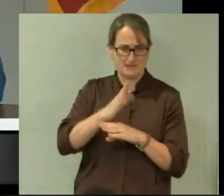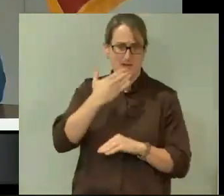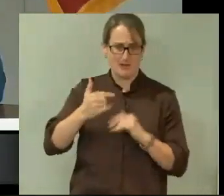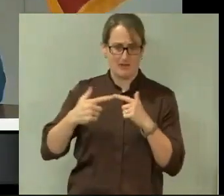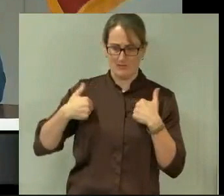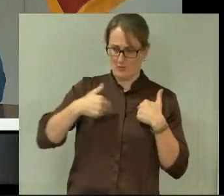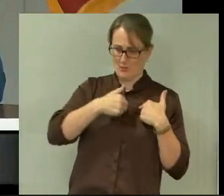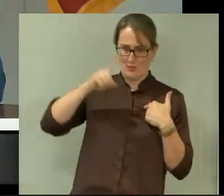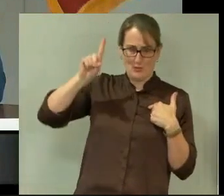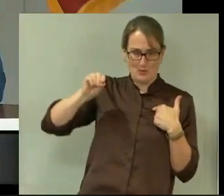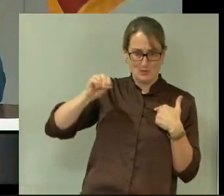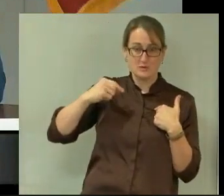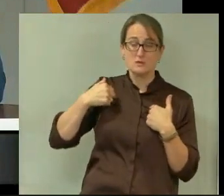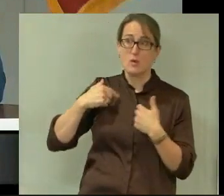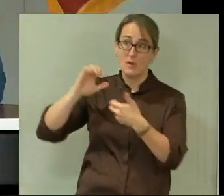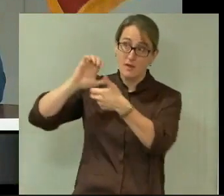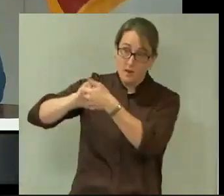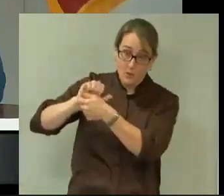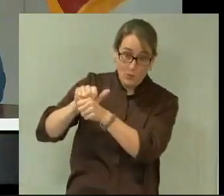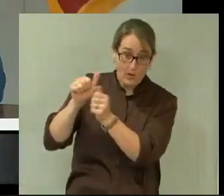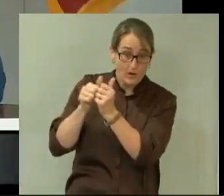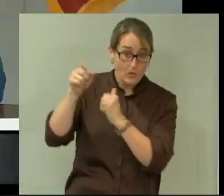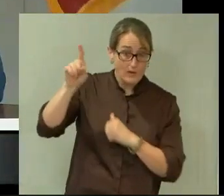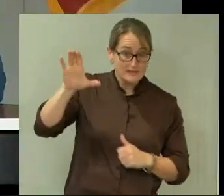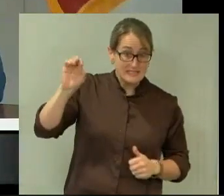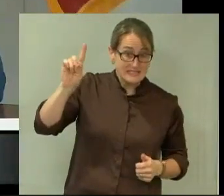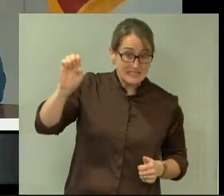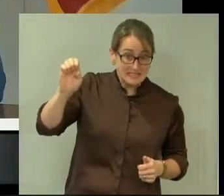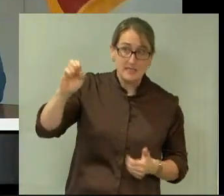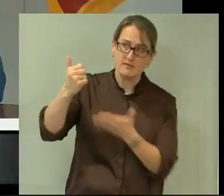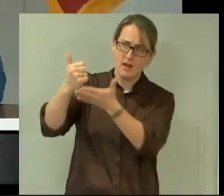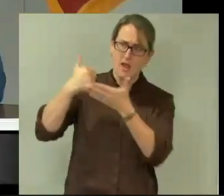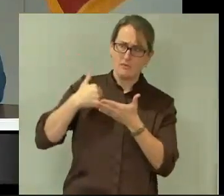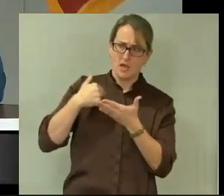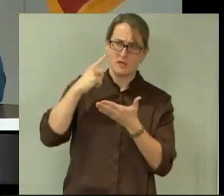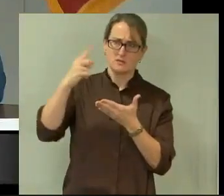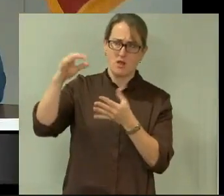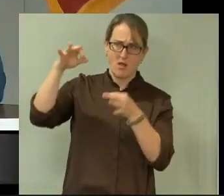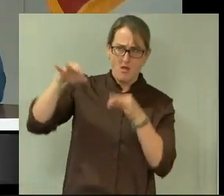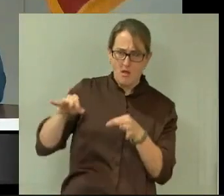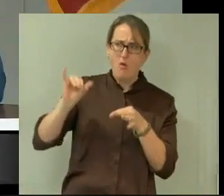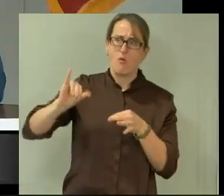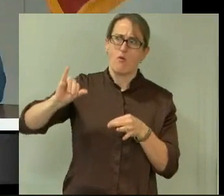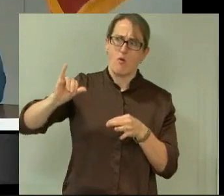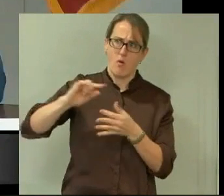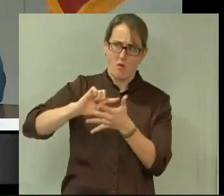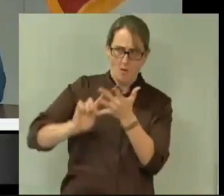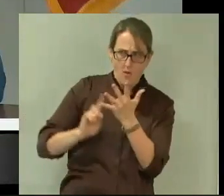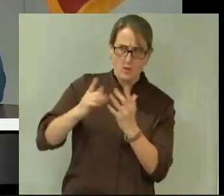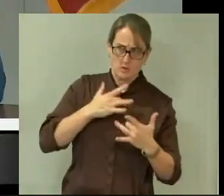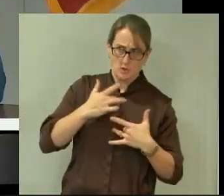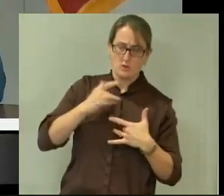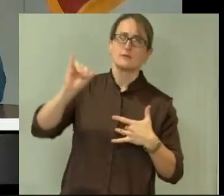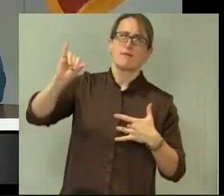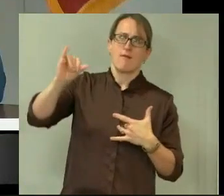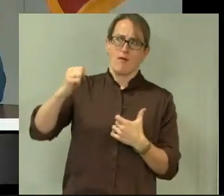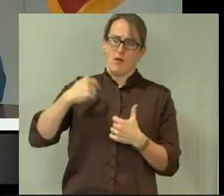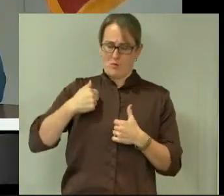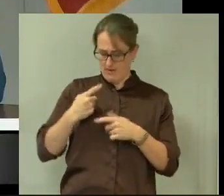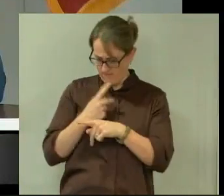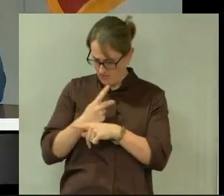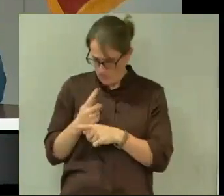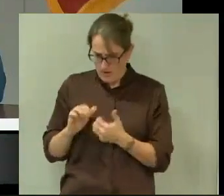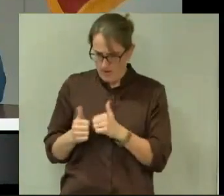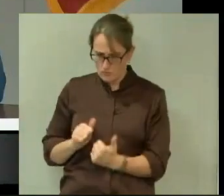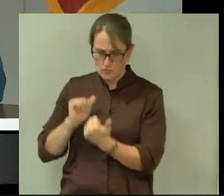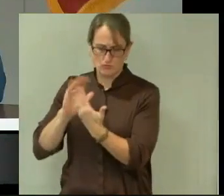with them has been very positive in saying, here are the kind of areas that are of concerns to schools. I know they have